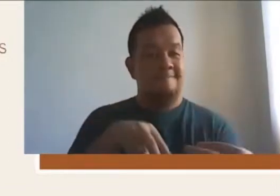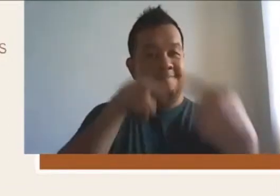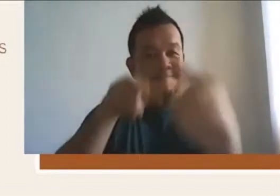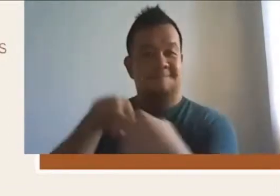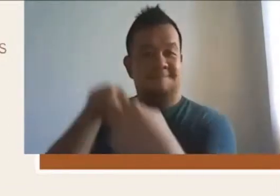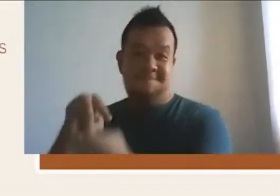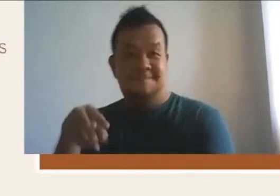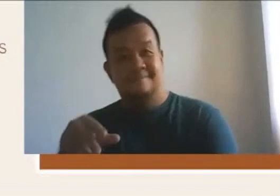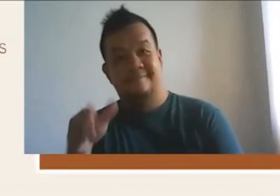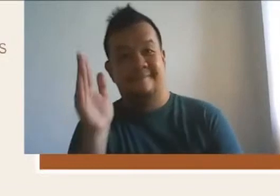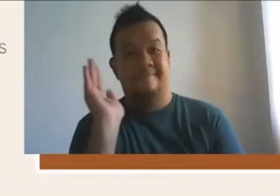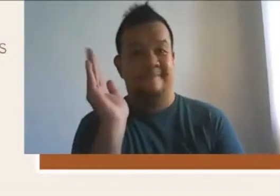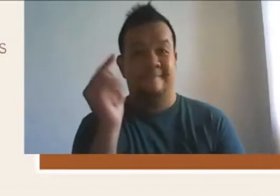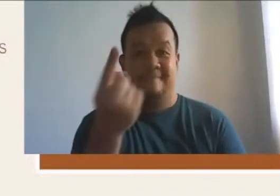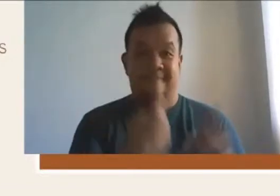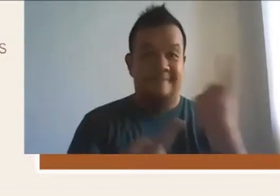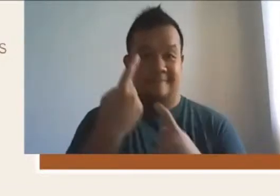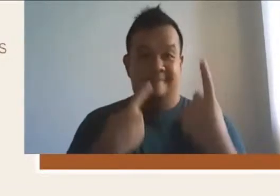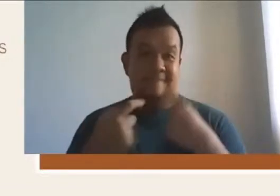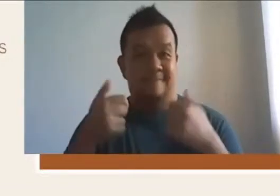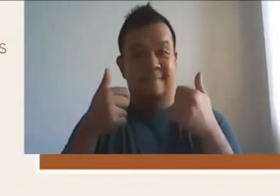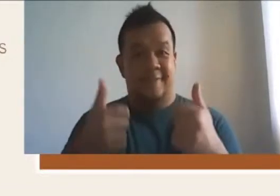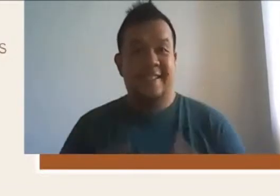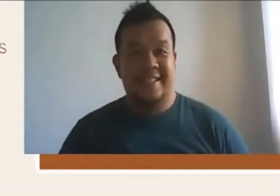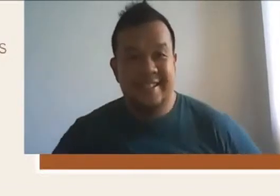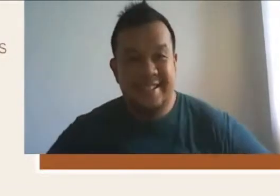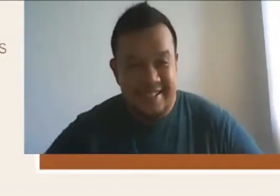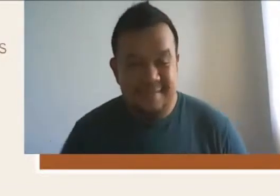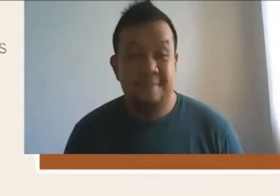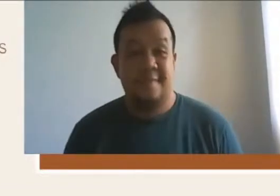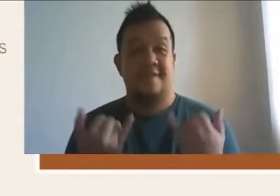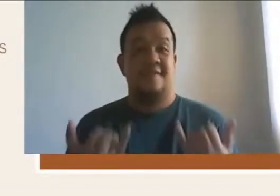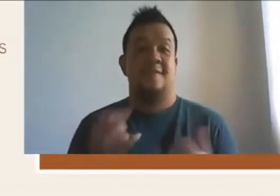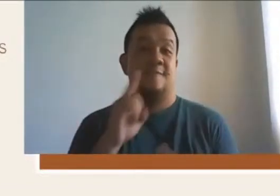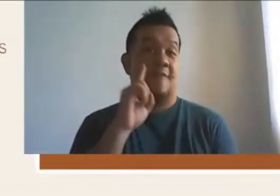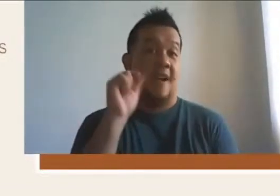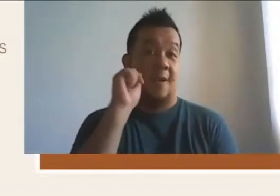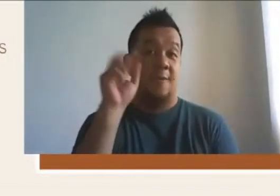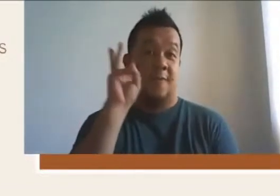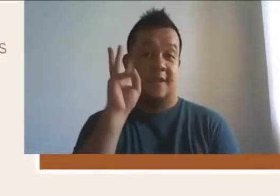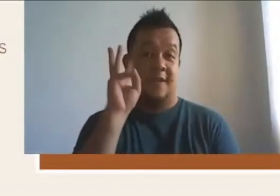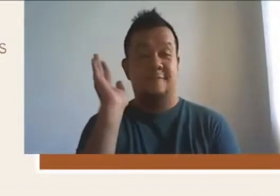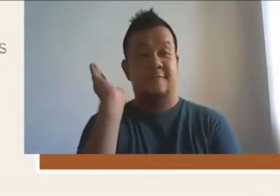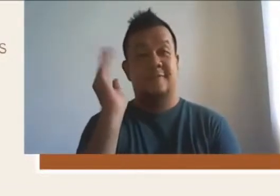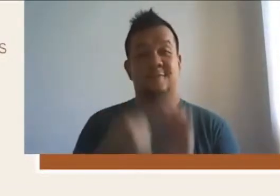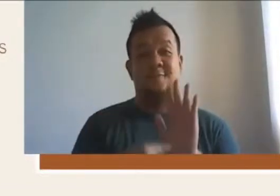as I can. And now we'll start showing the deaf awareness orientation.